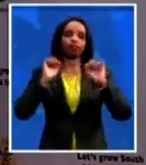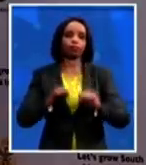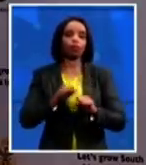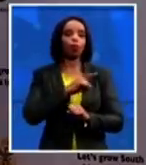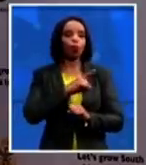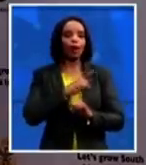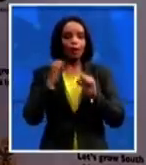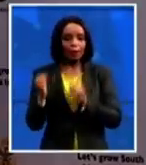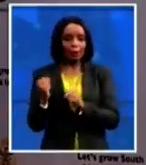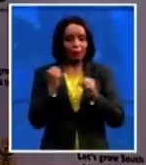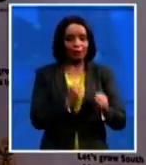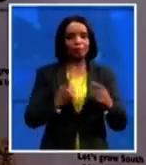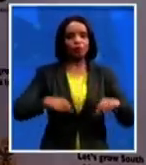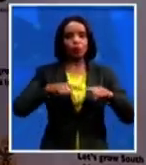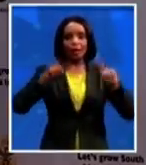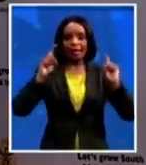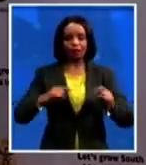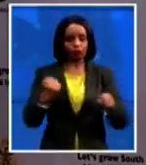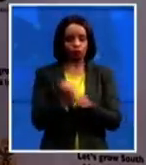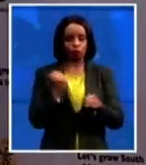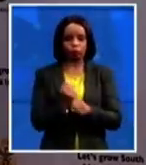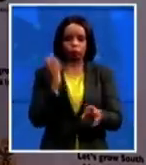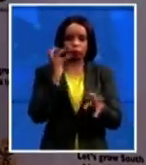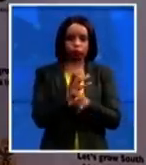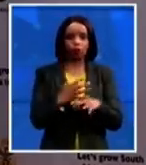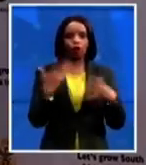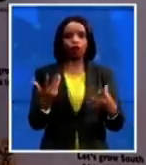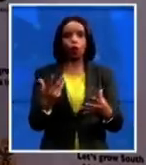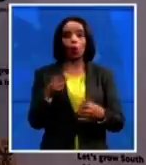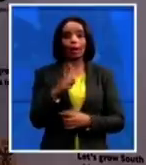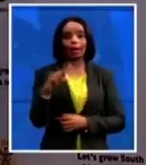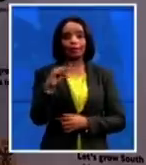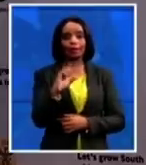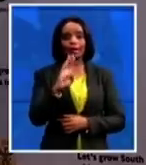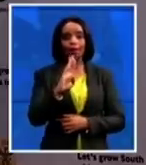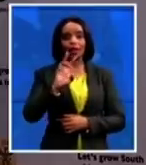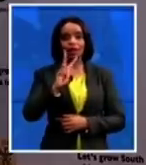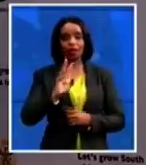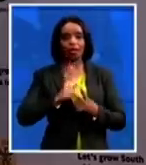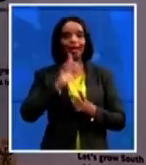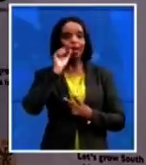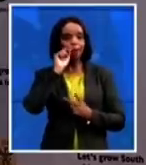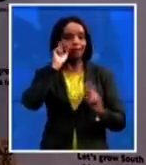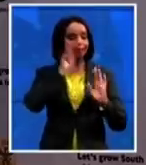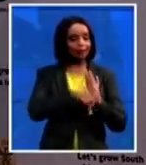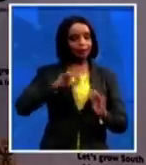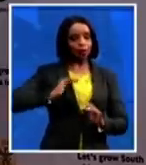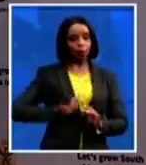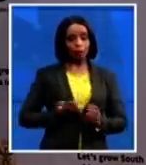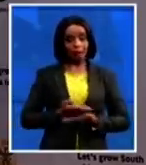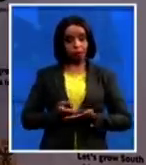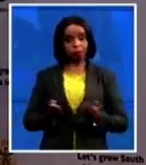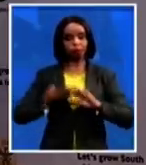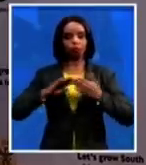violence in femicide in our society, I beg your pardon.